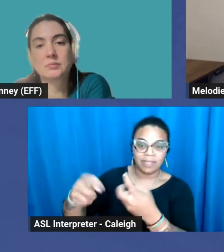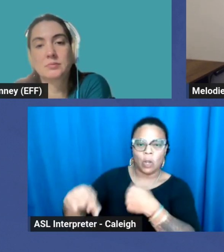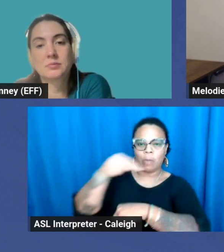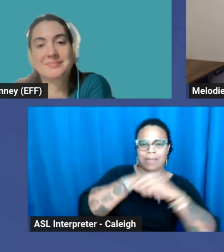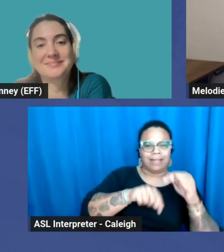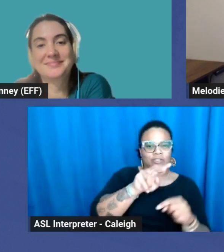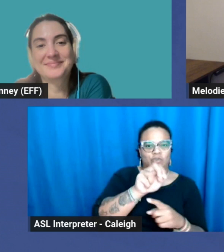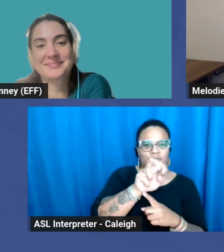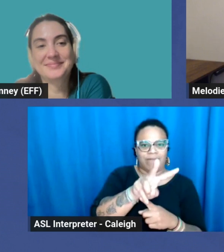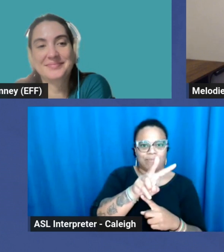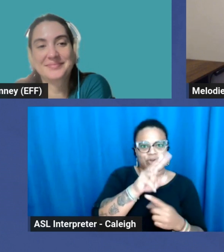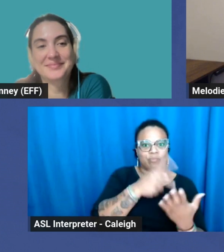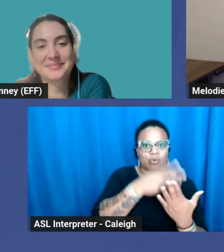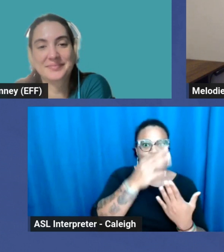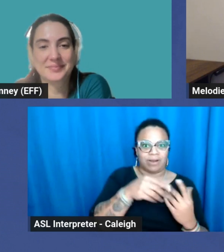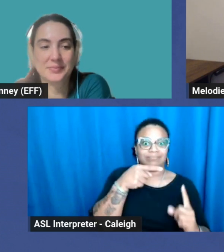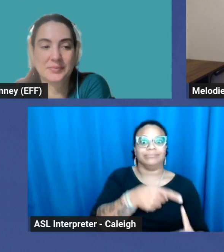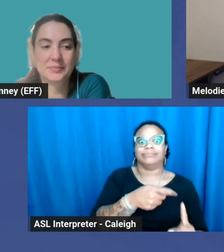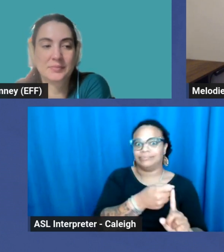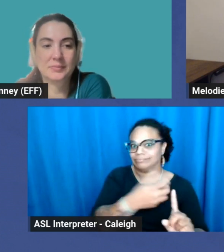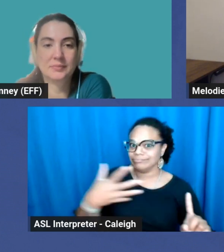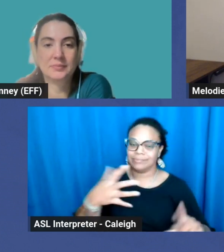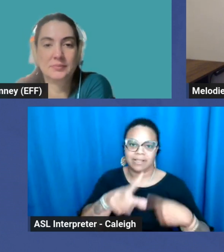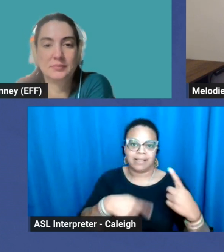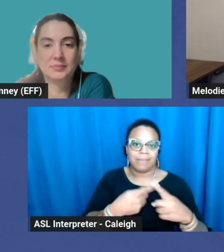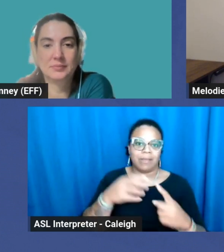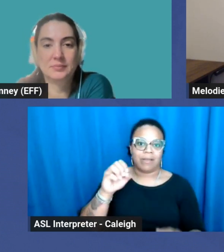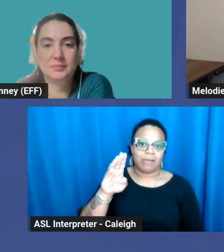all about obscenity and what it is and what it isn't. So I'm not going to